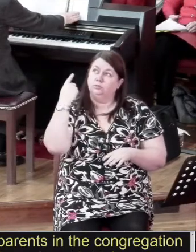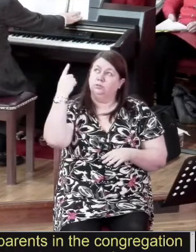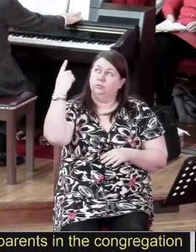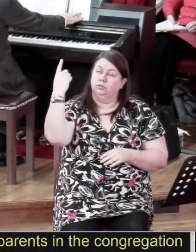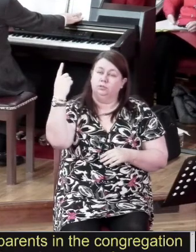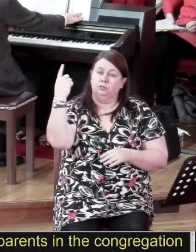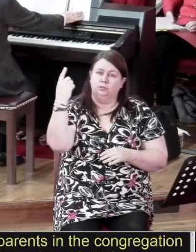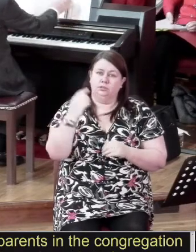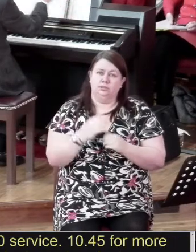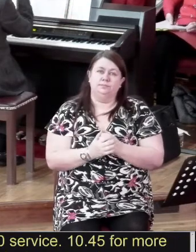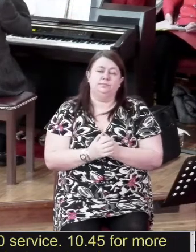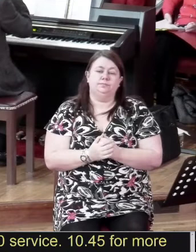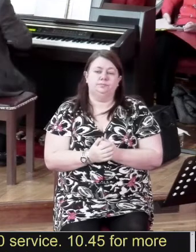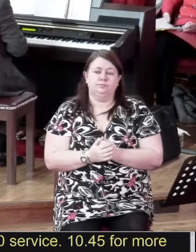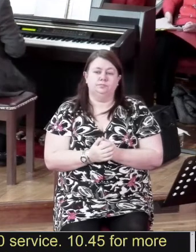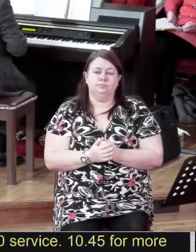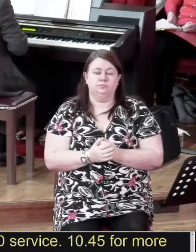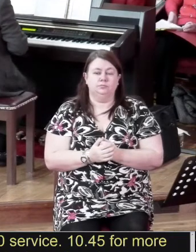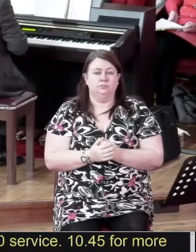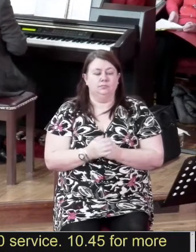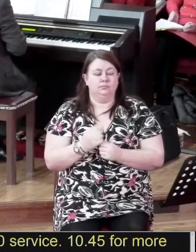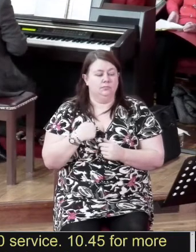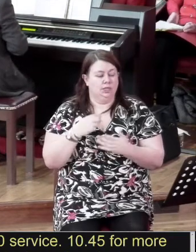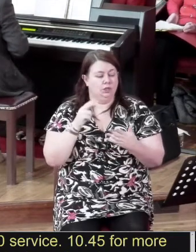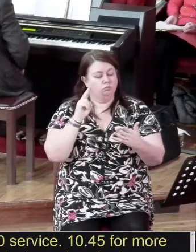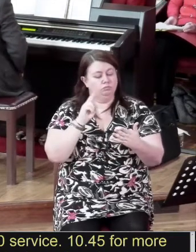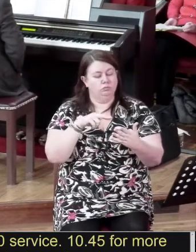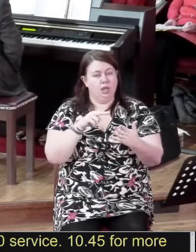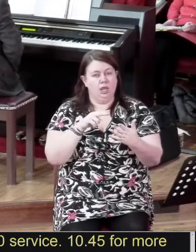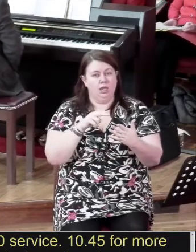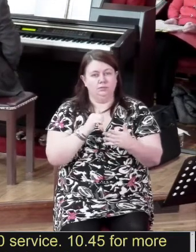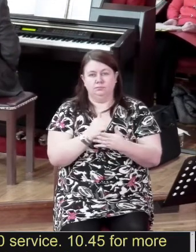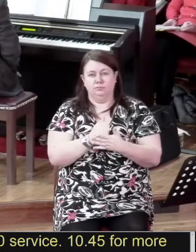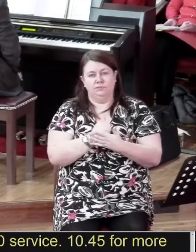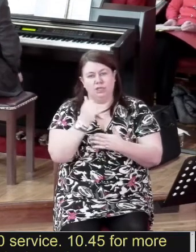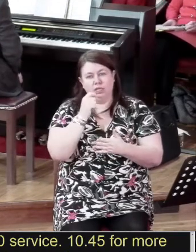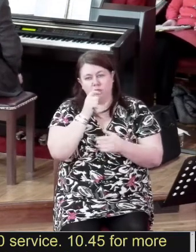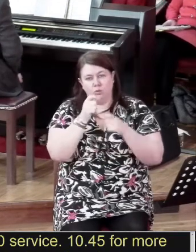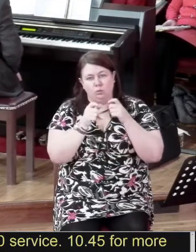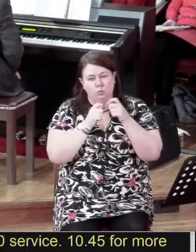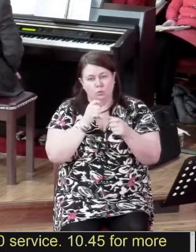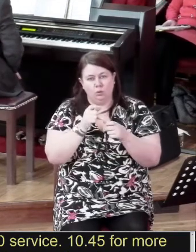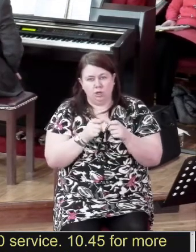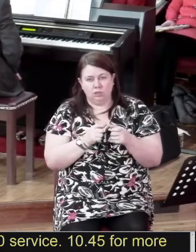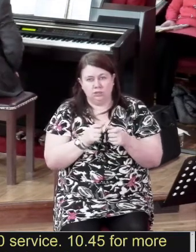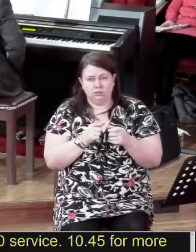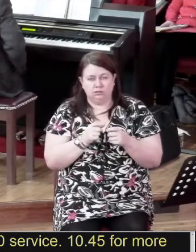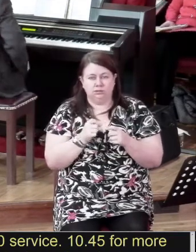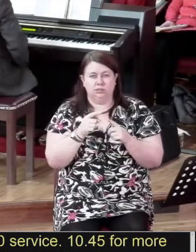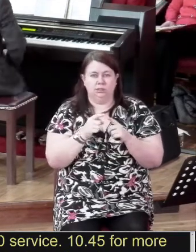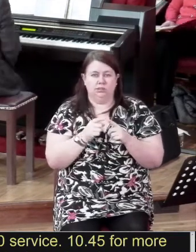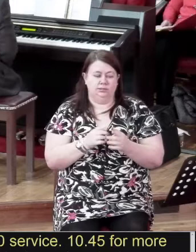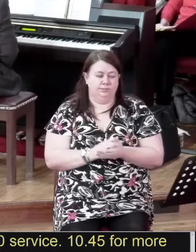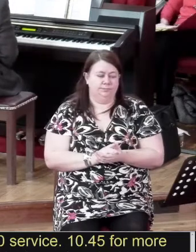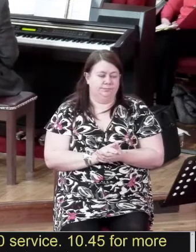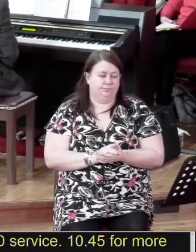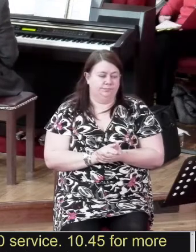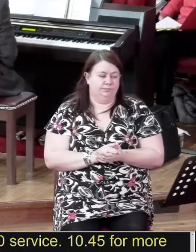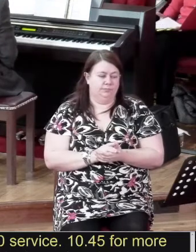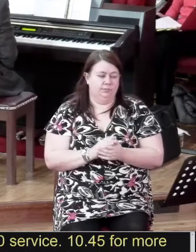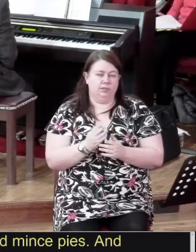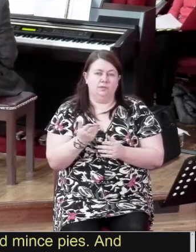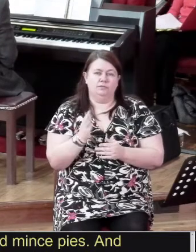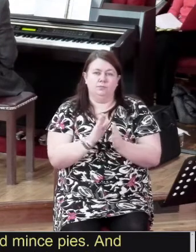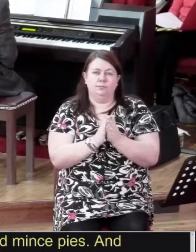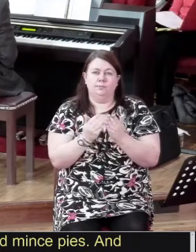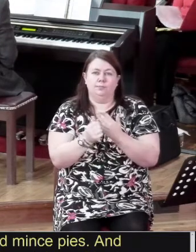read, again, from Isaiah, these wonderful words. For those that have enjoyed Handel's Messiah, there will be a ring to this. And it